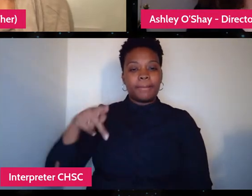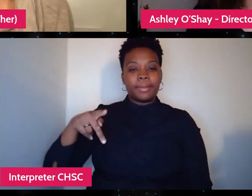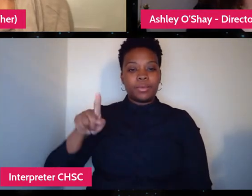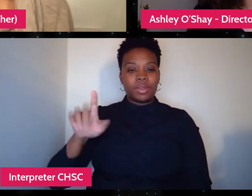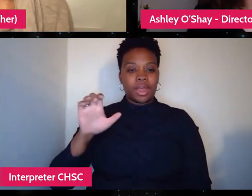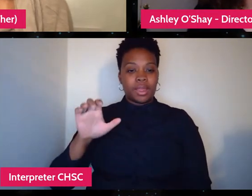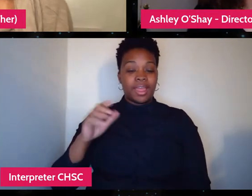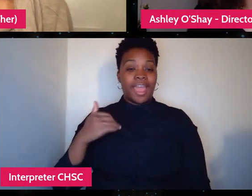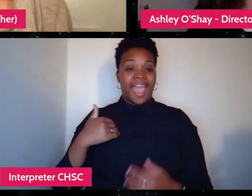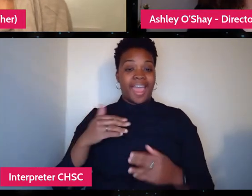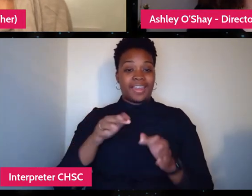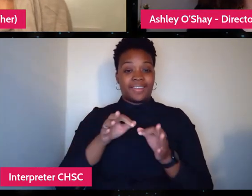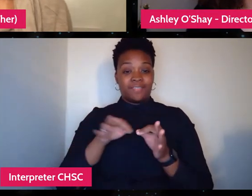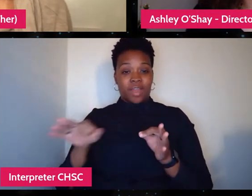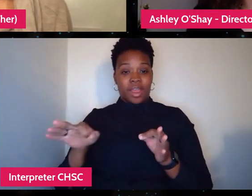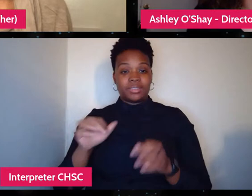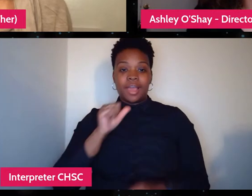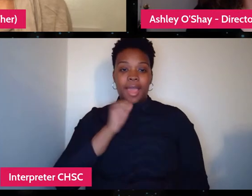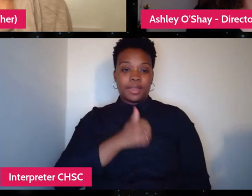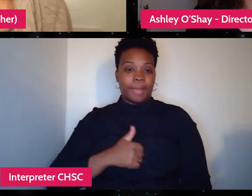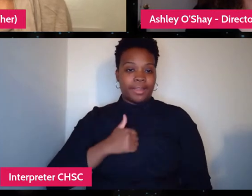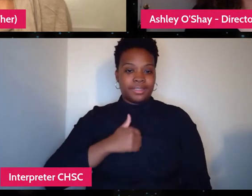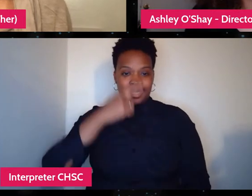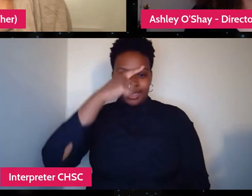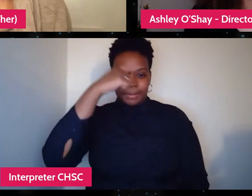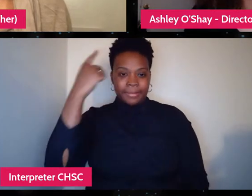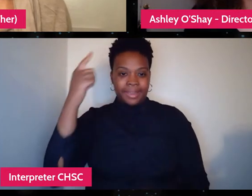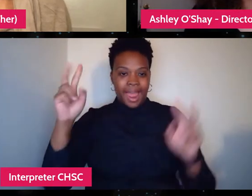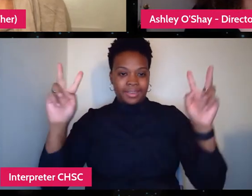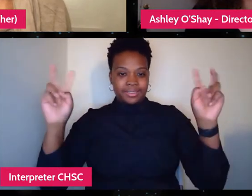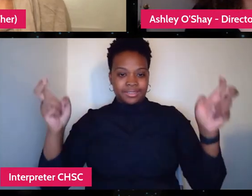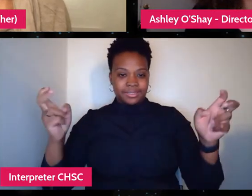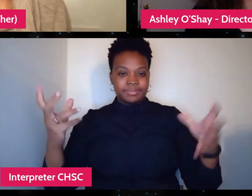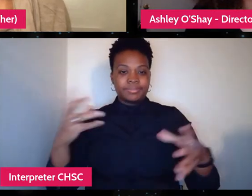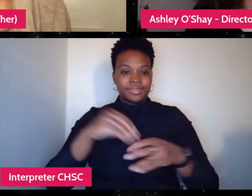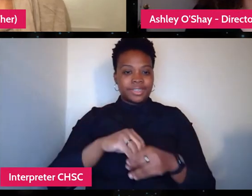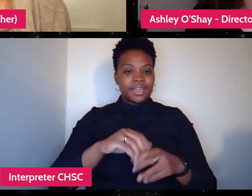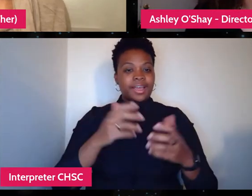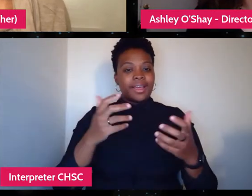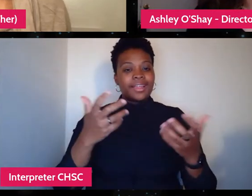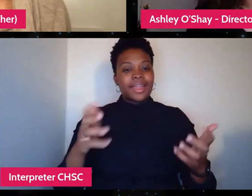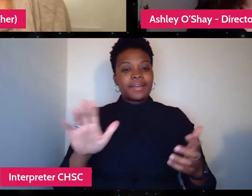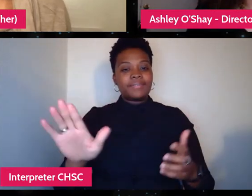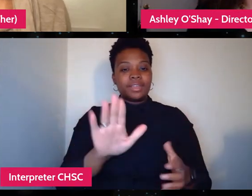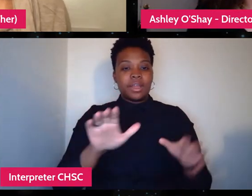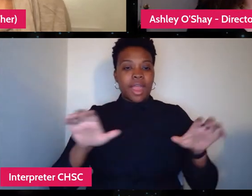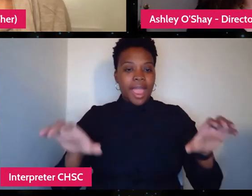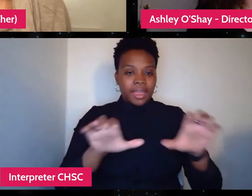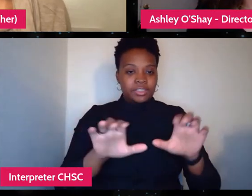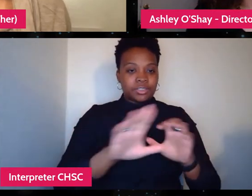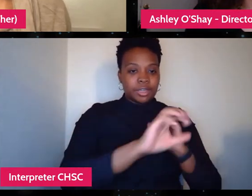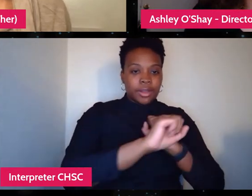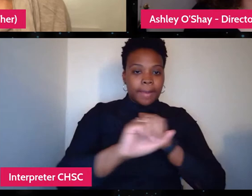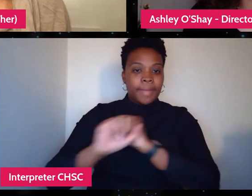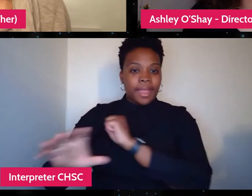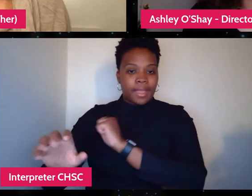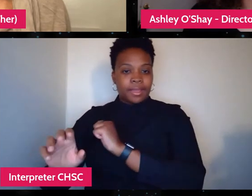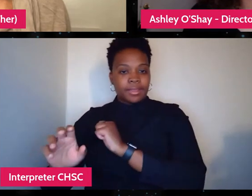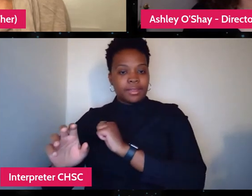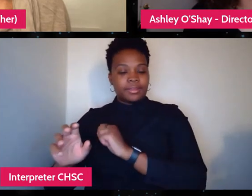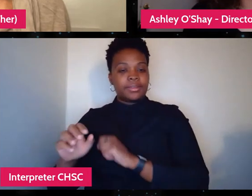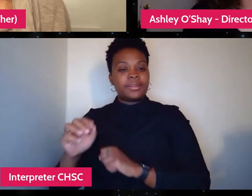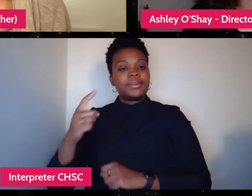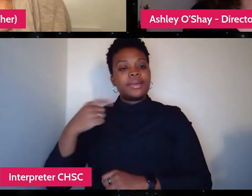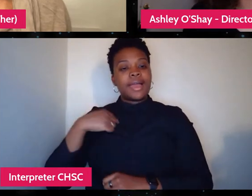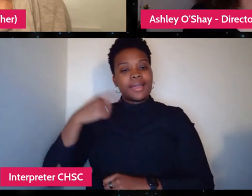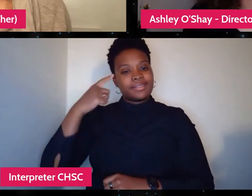phrase, unapologetically Black, that they were using in a lot of their actions and campaigns. And I think maybe just